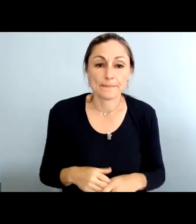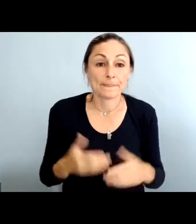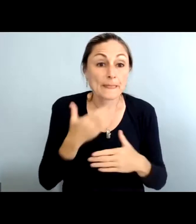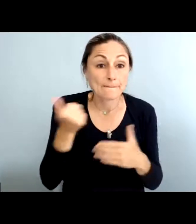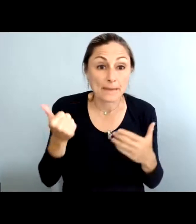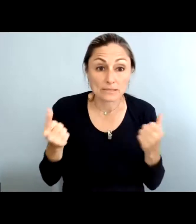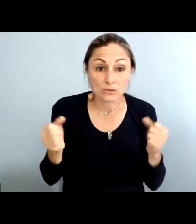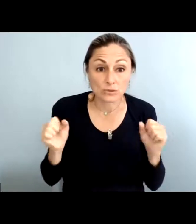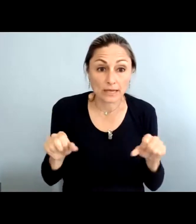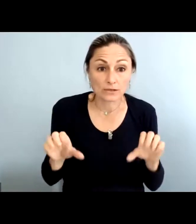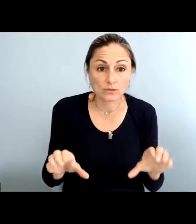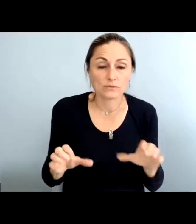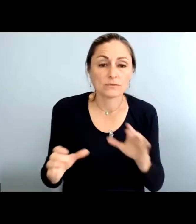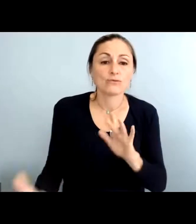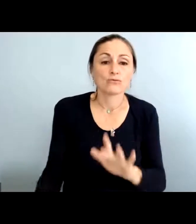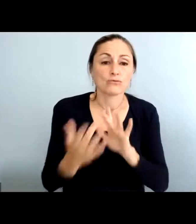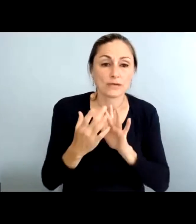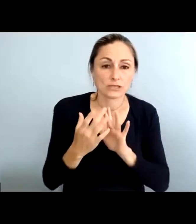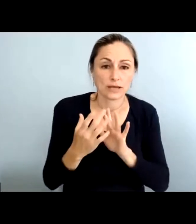can do is to reach out to me.